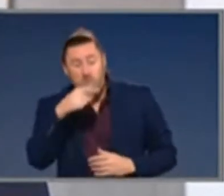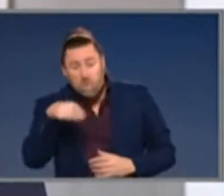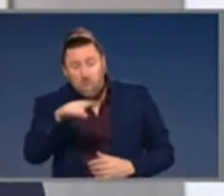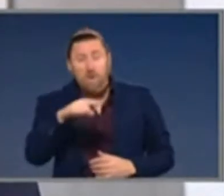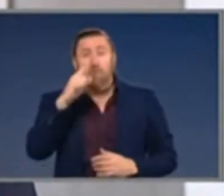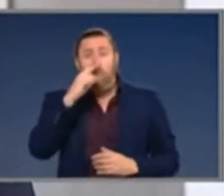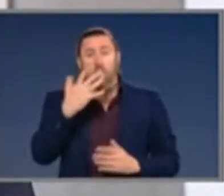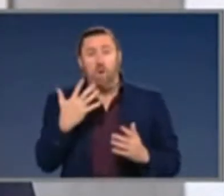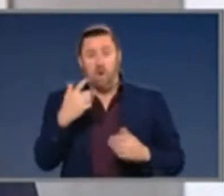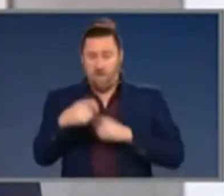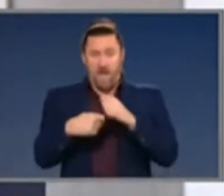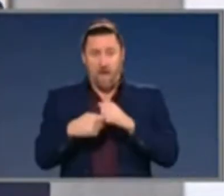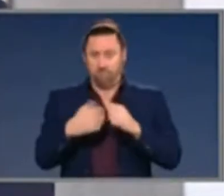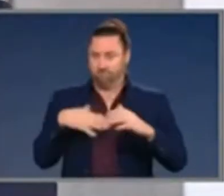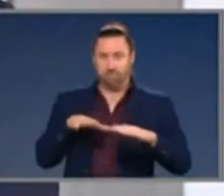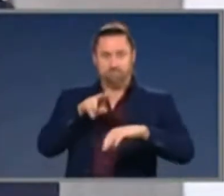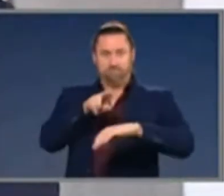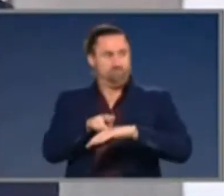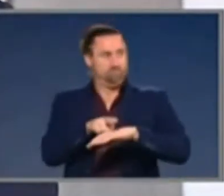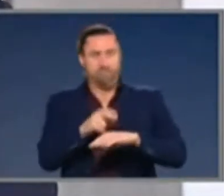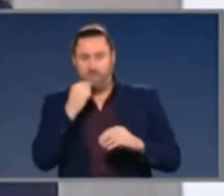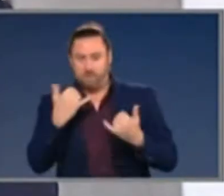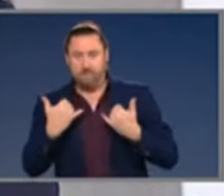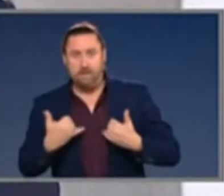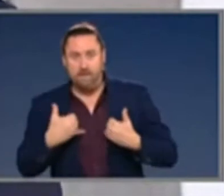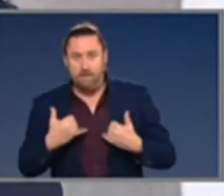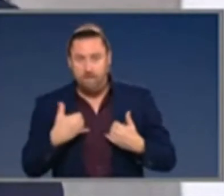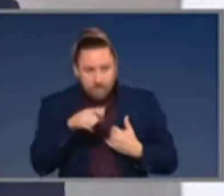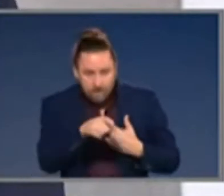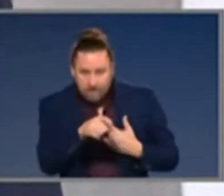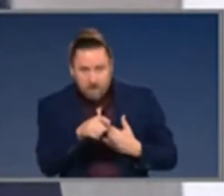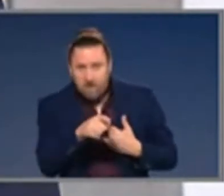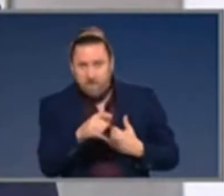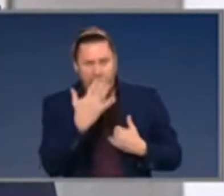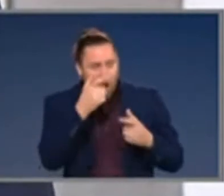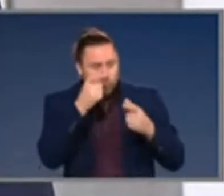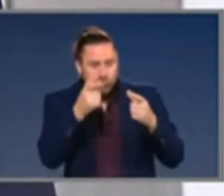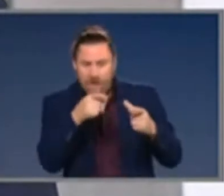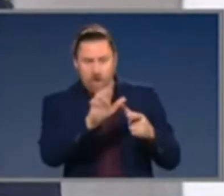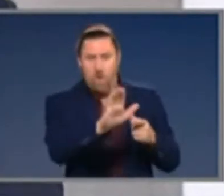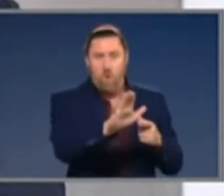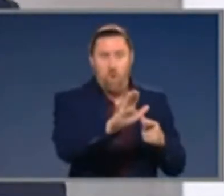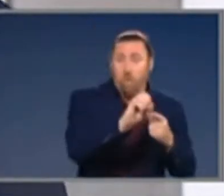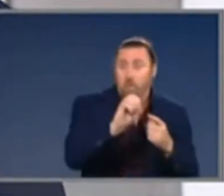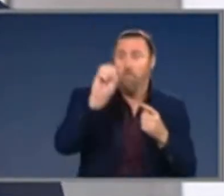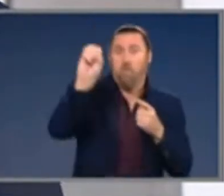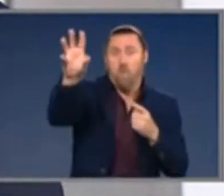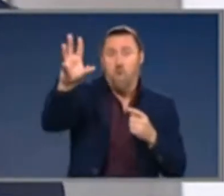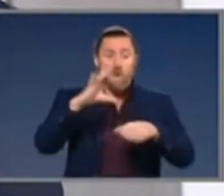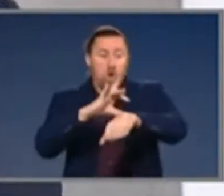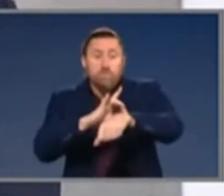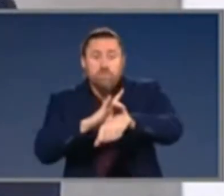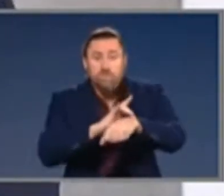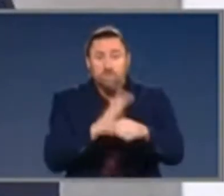because they had become patients in most cases, out of aged care facilities into both public and private